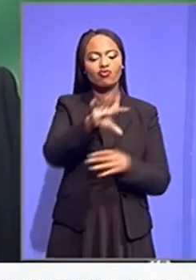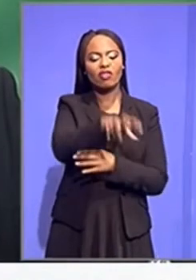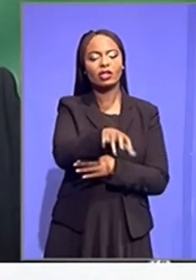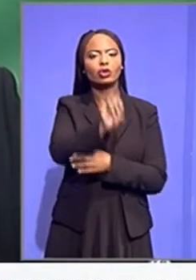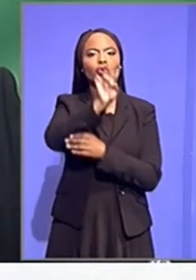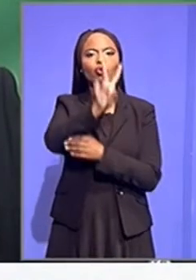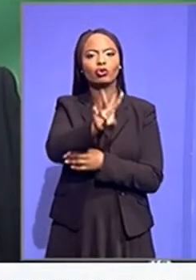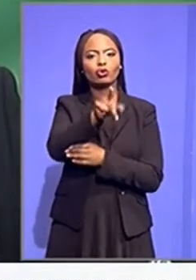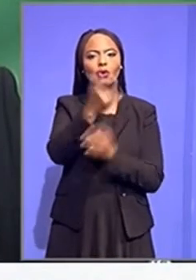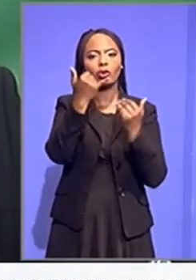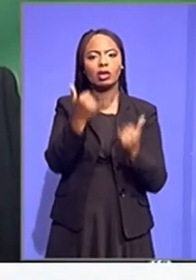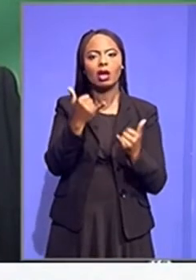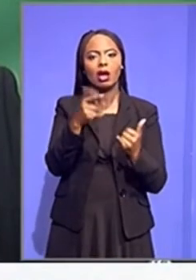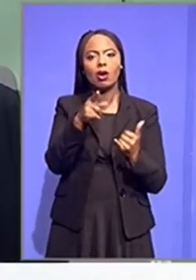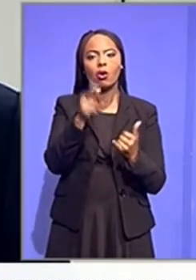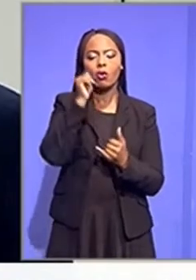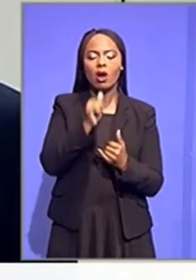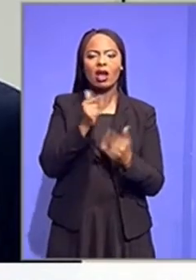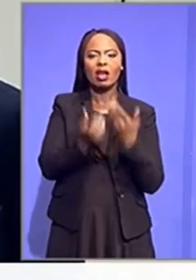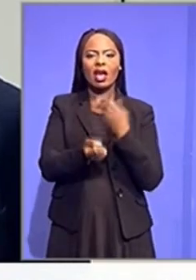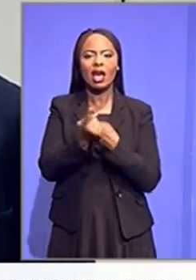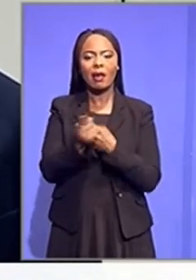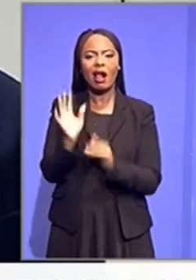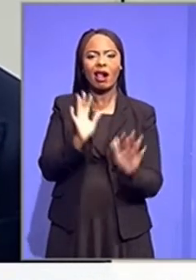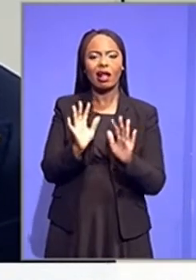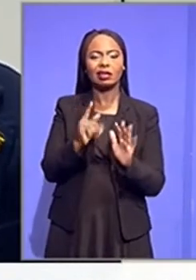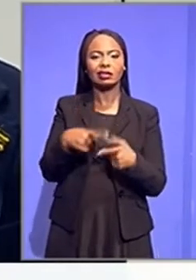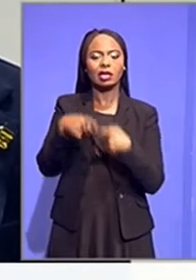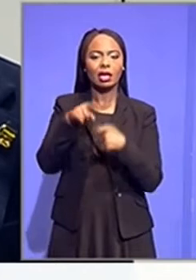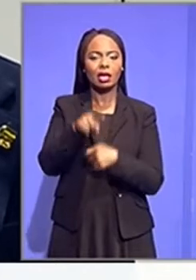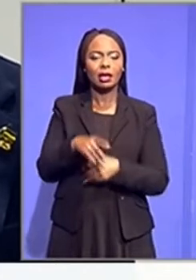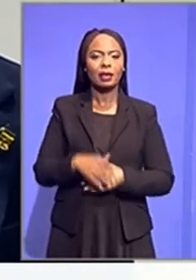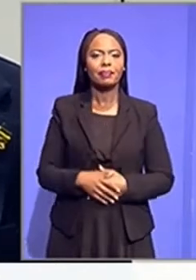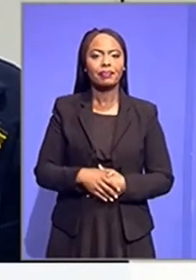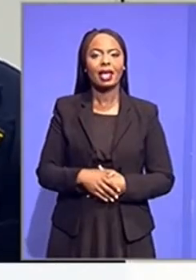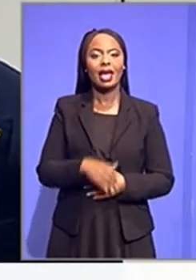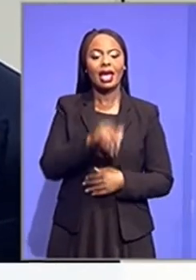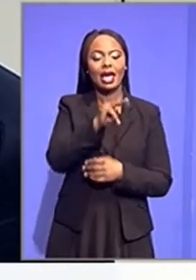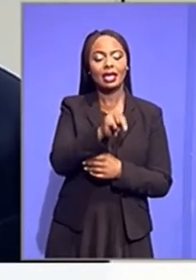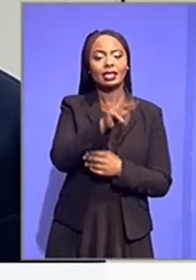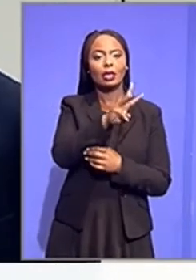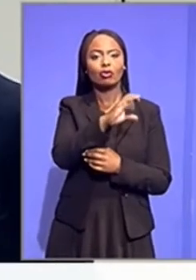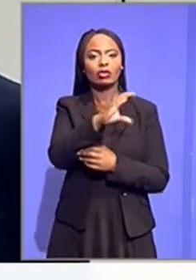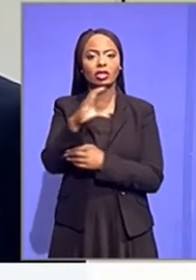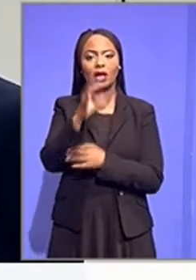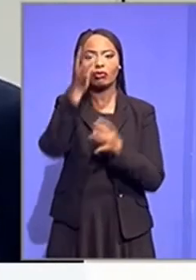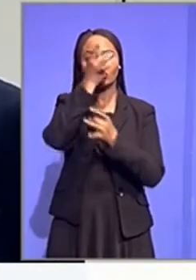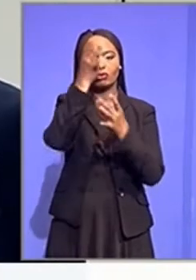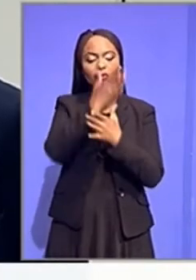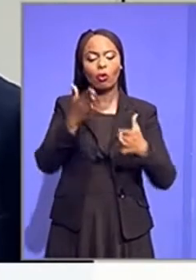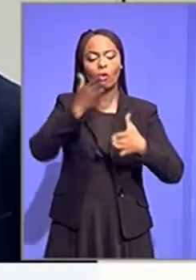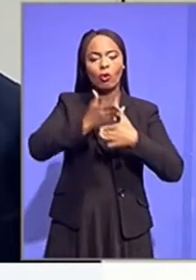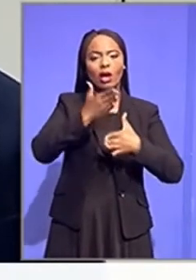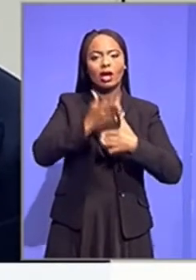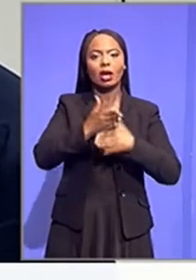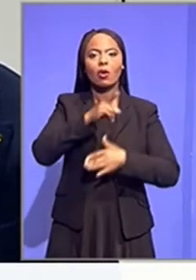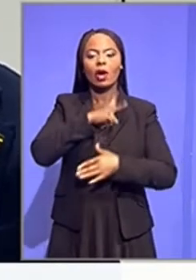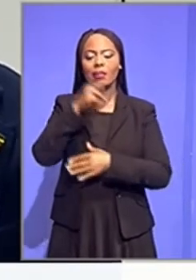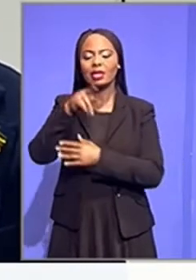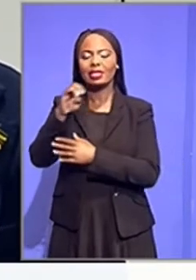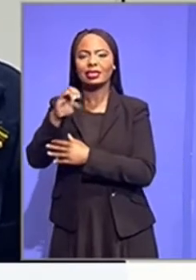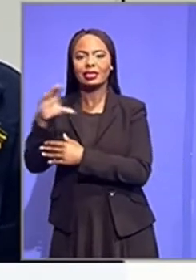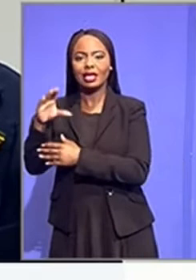ya tsone ine nge khotlile. The NWC, in conducting the current work of the ANC, decided that the PECs of the Eastern Cape and